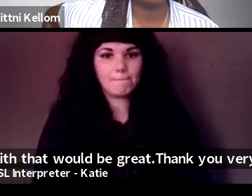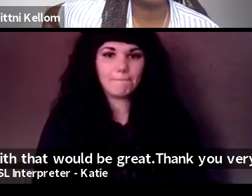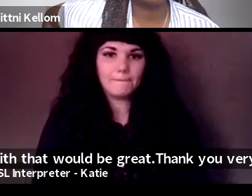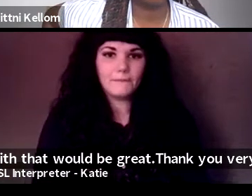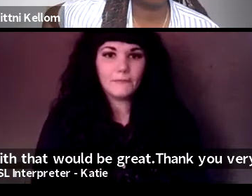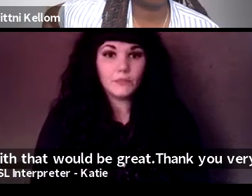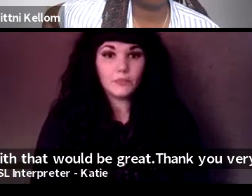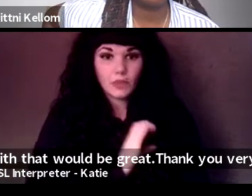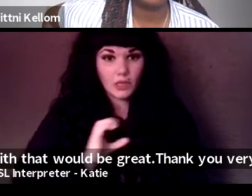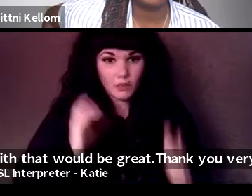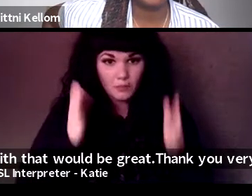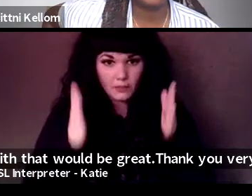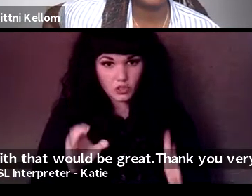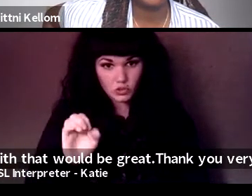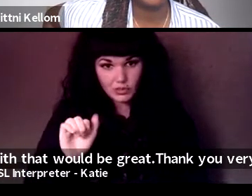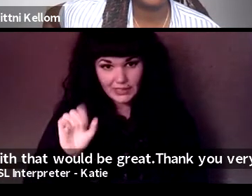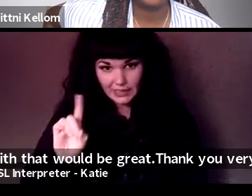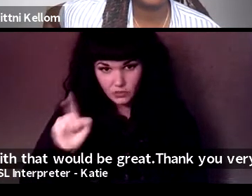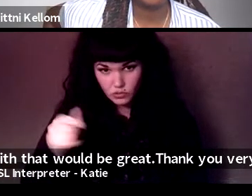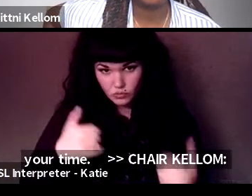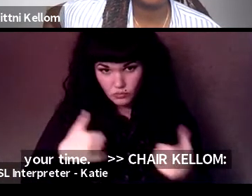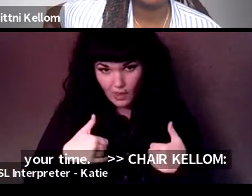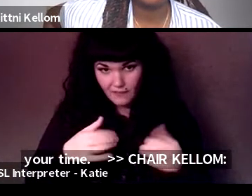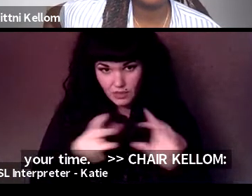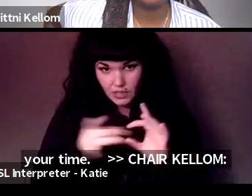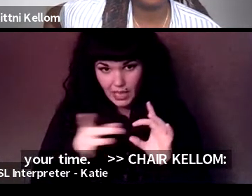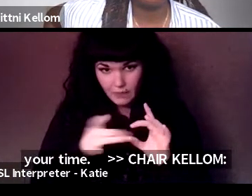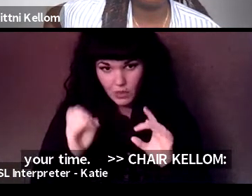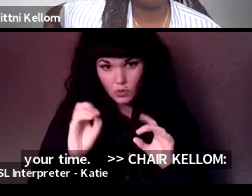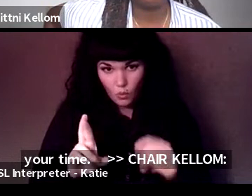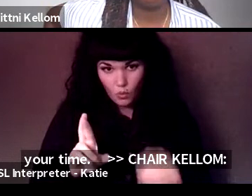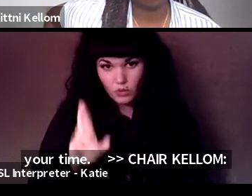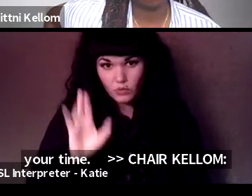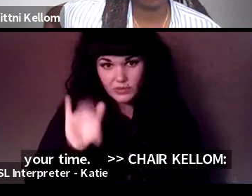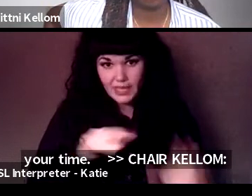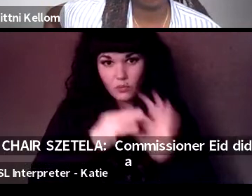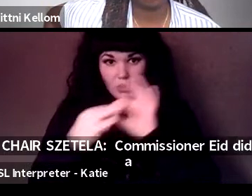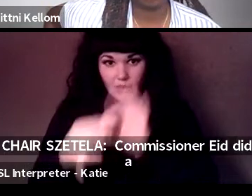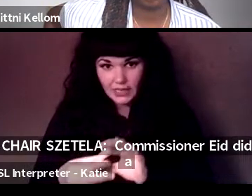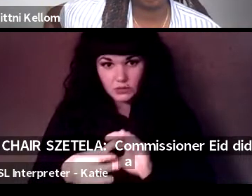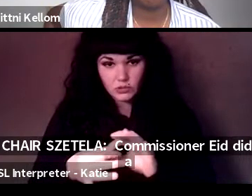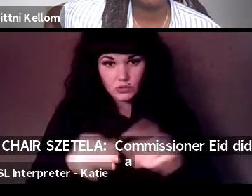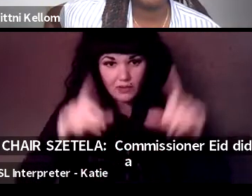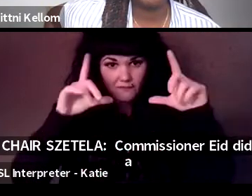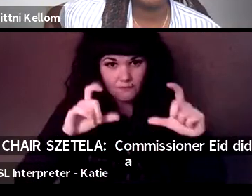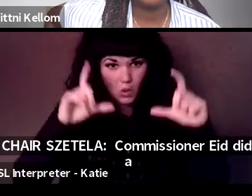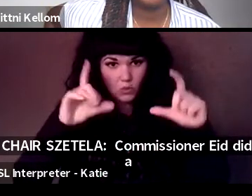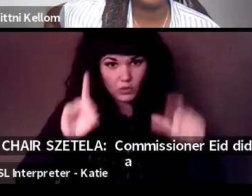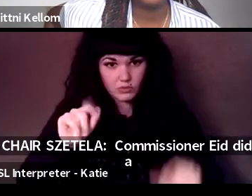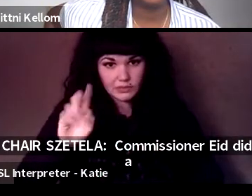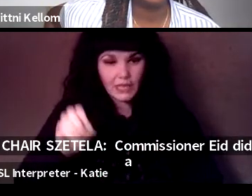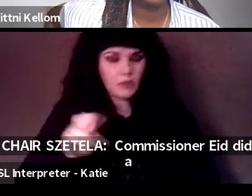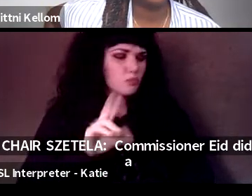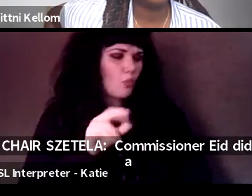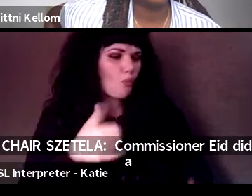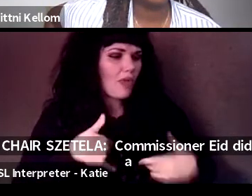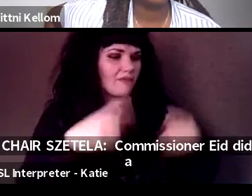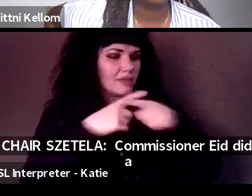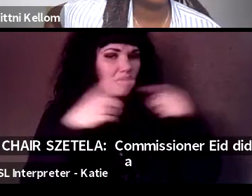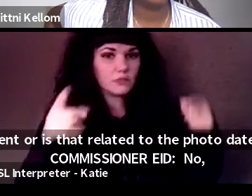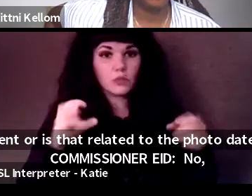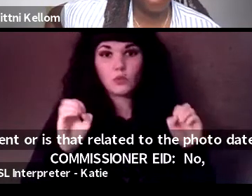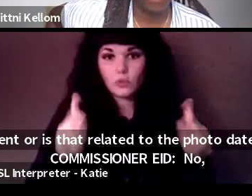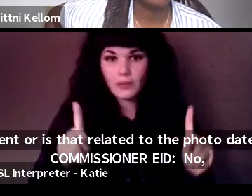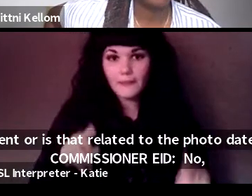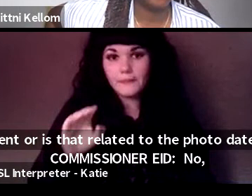Commissioner E, did you have a comment, or was that related to the photo date? No, I have an announcement. Okay, Commissioner Kellum, we